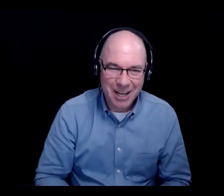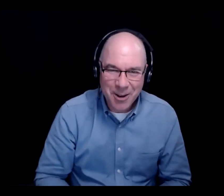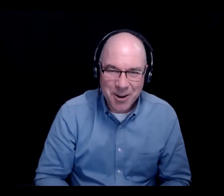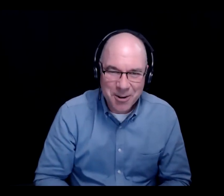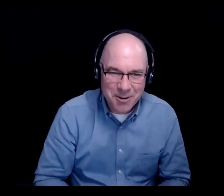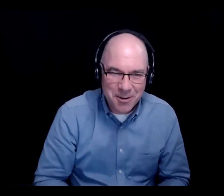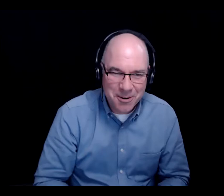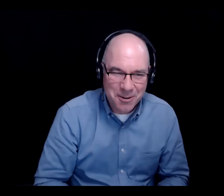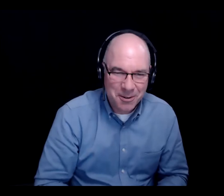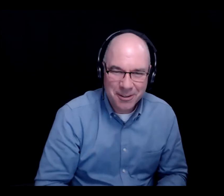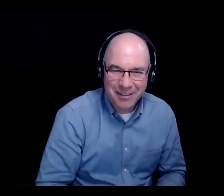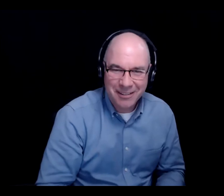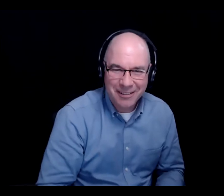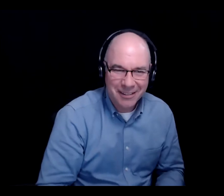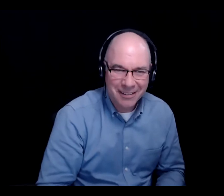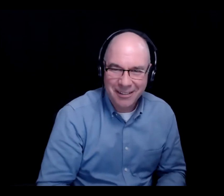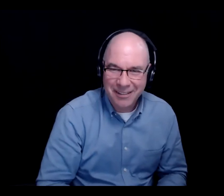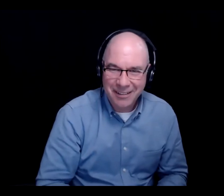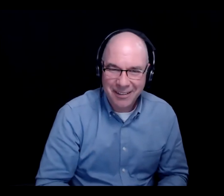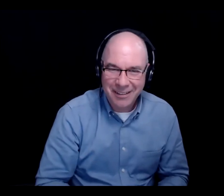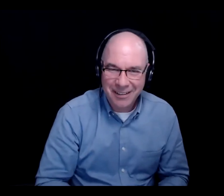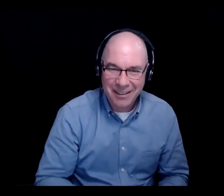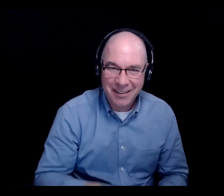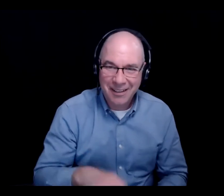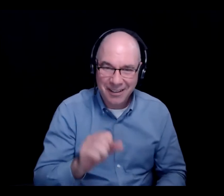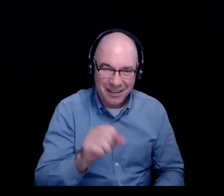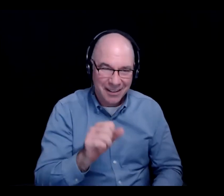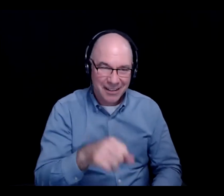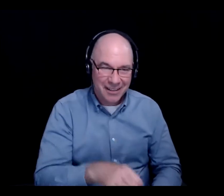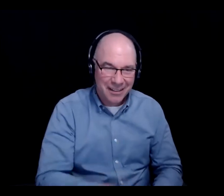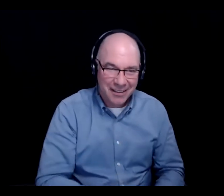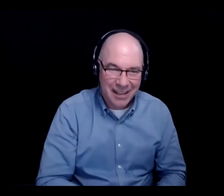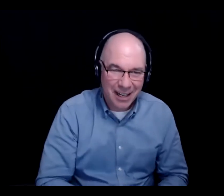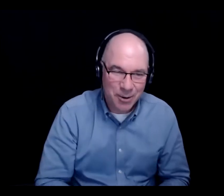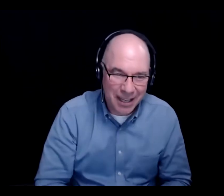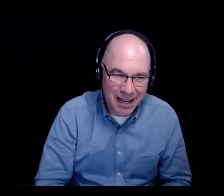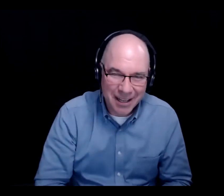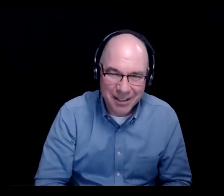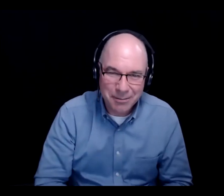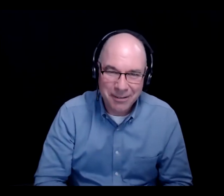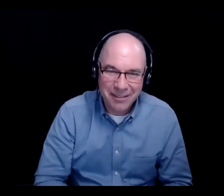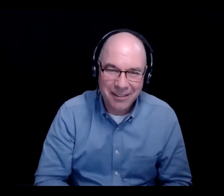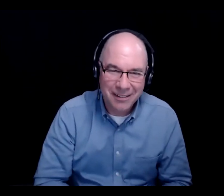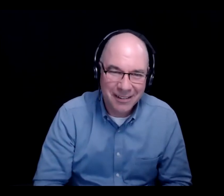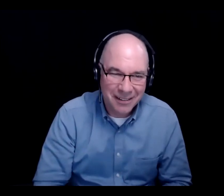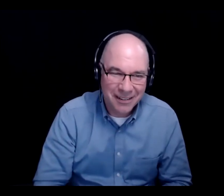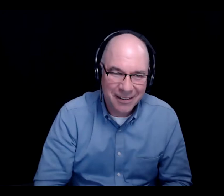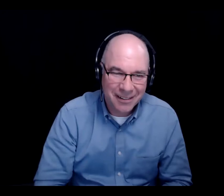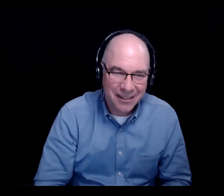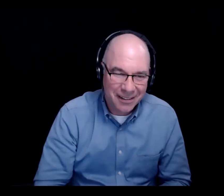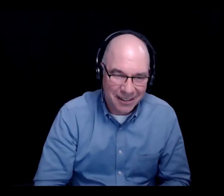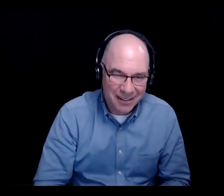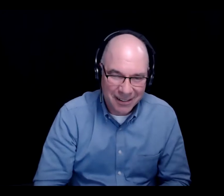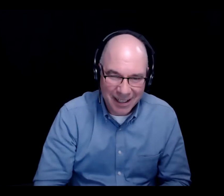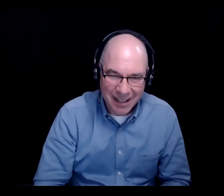Yeah. Hello. Yes, you see Miss. Hello, Tom. Hello, Caleb. Hi,